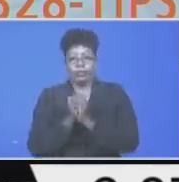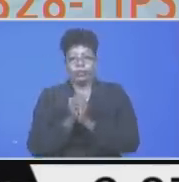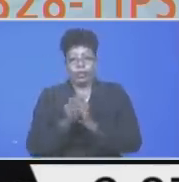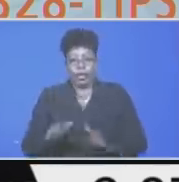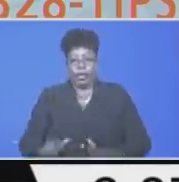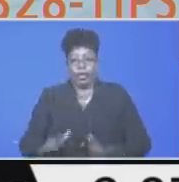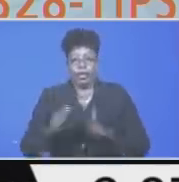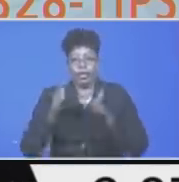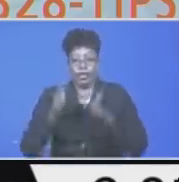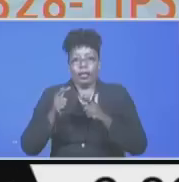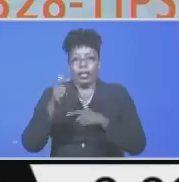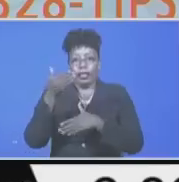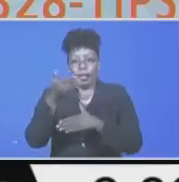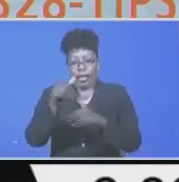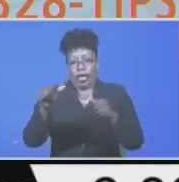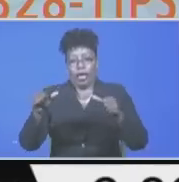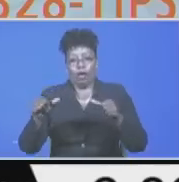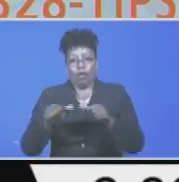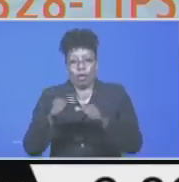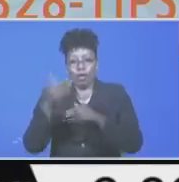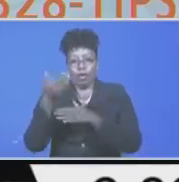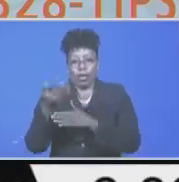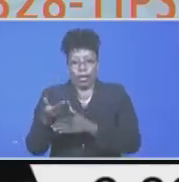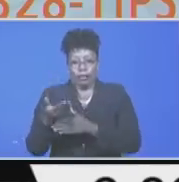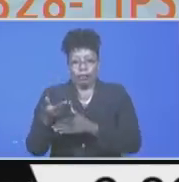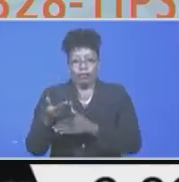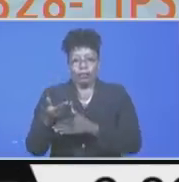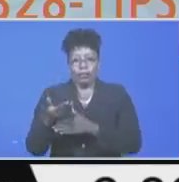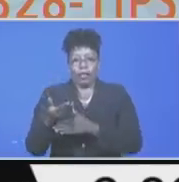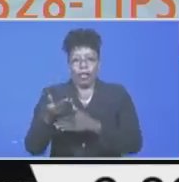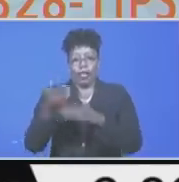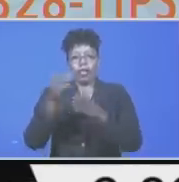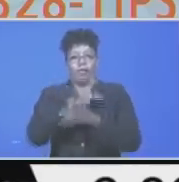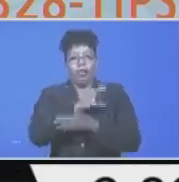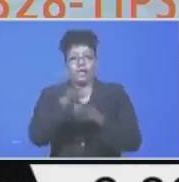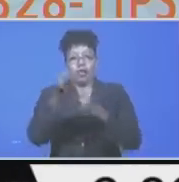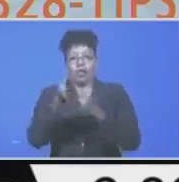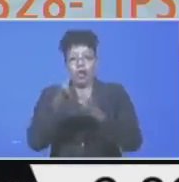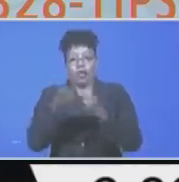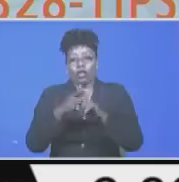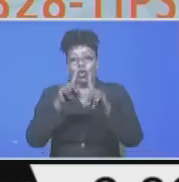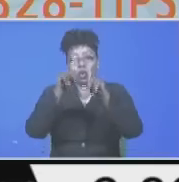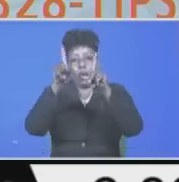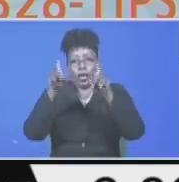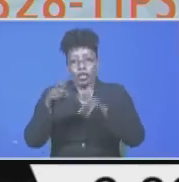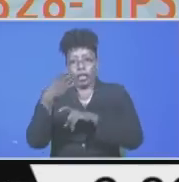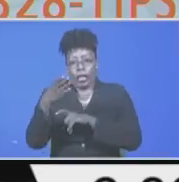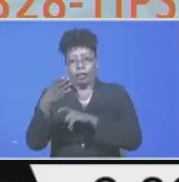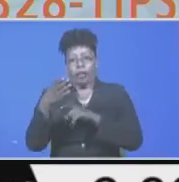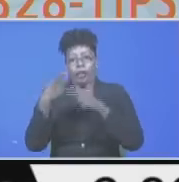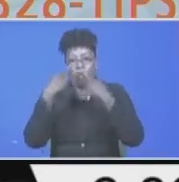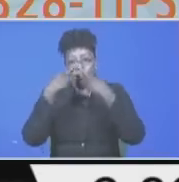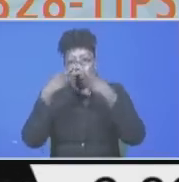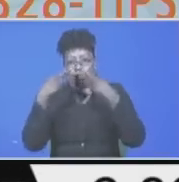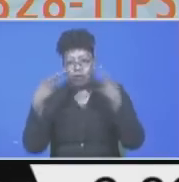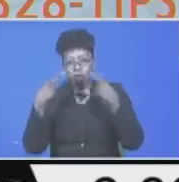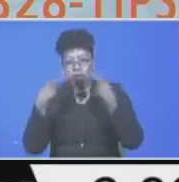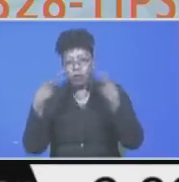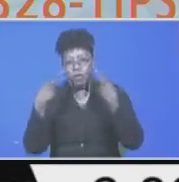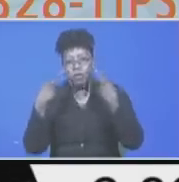in the Chippingham community. Now, police in the capital want to question him in connection with burglary, armed robbery, and sexual